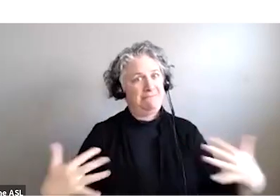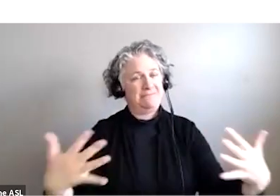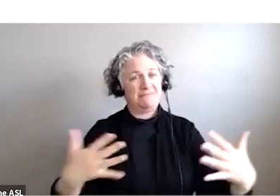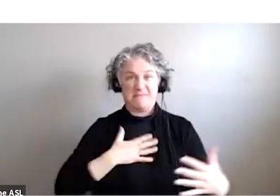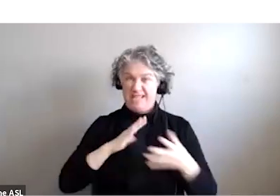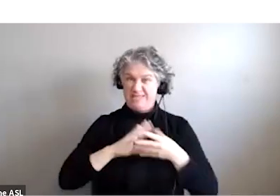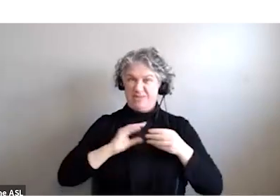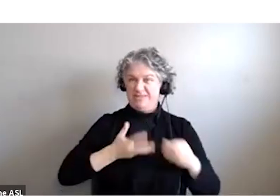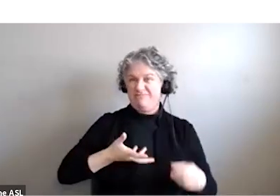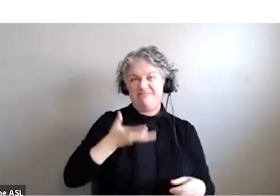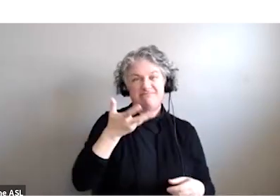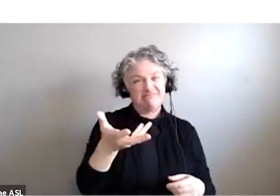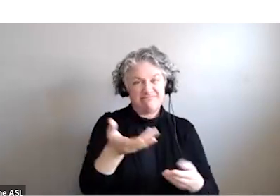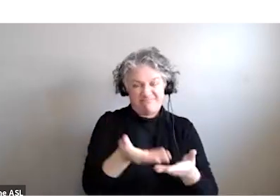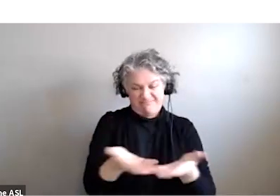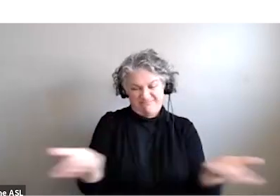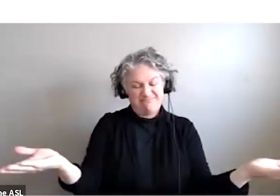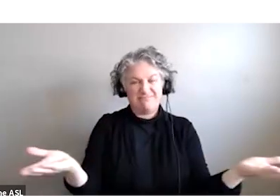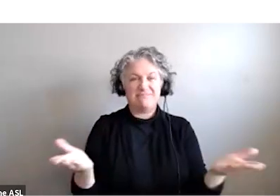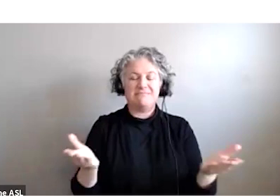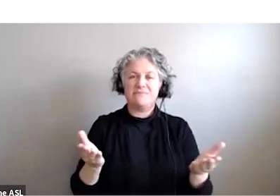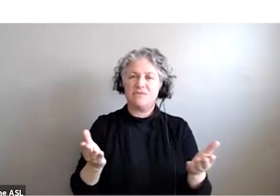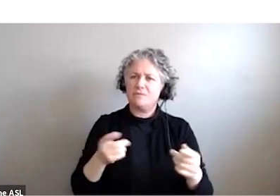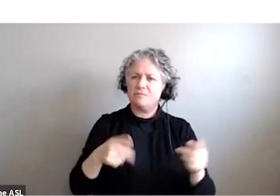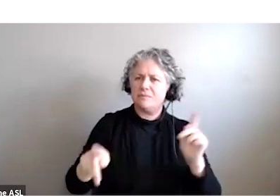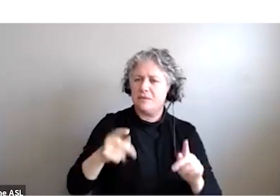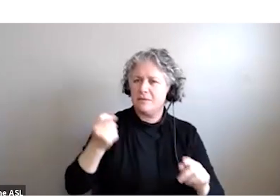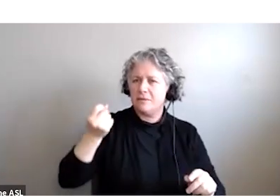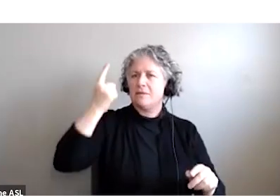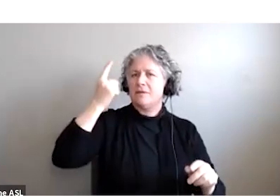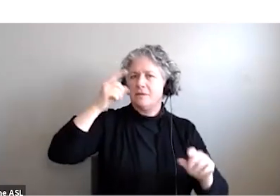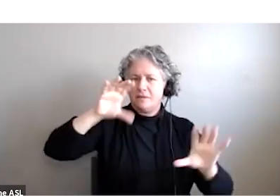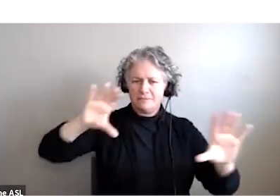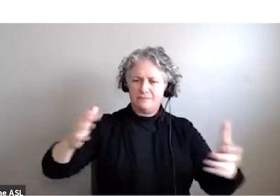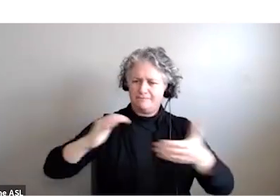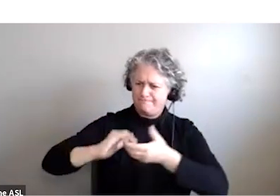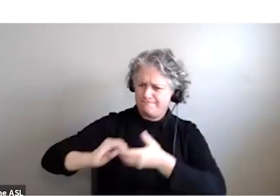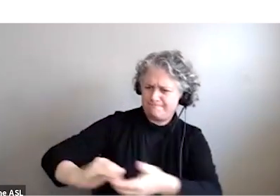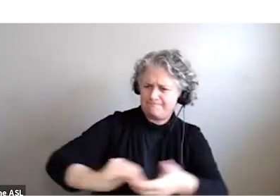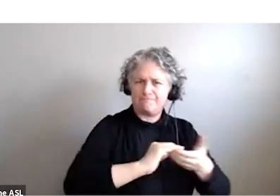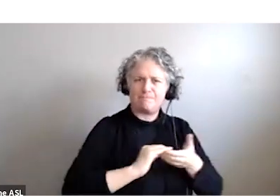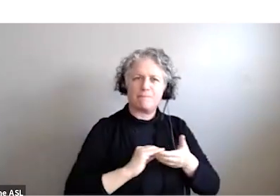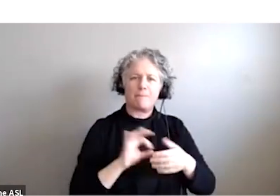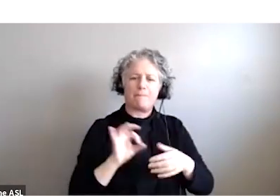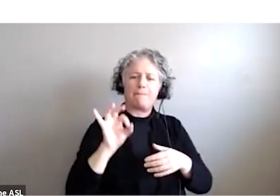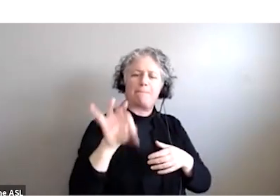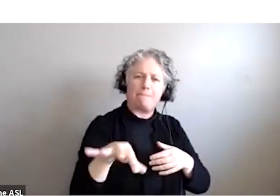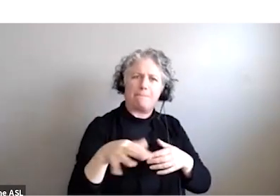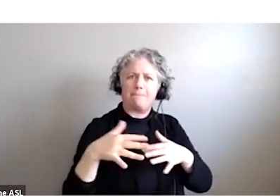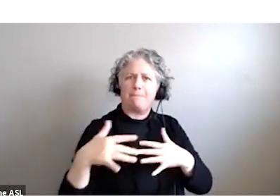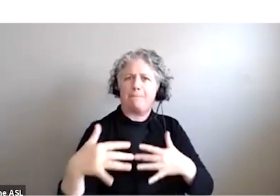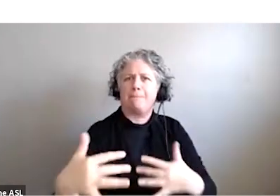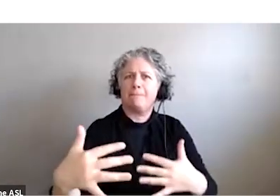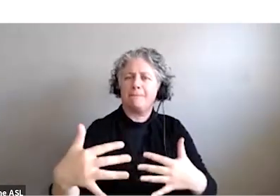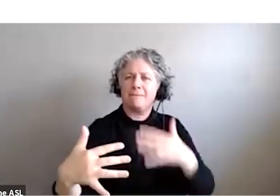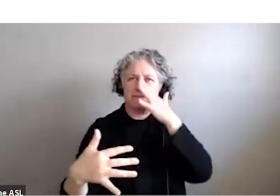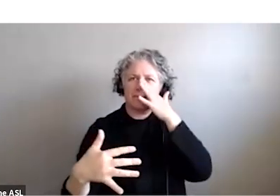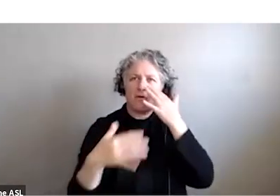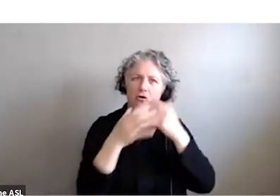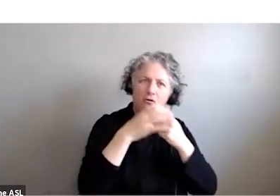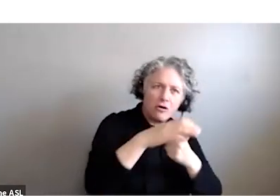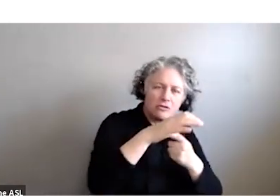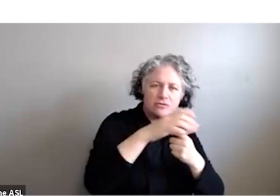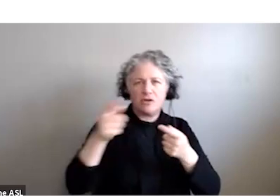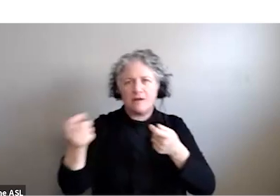helping shift the narrative towards accessibility as a collective movement. And so by aligning both our culture and our governance,